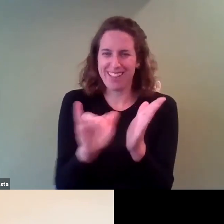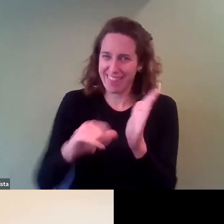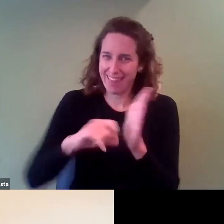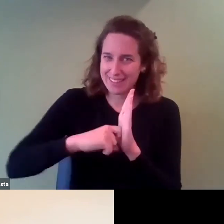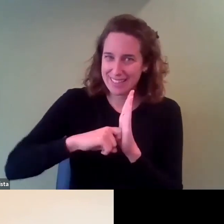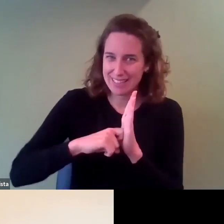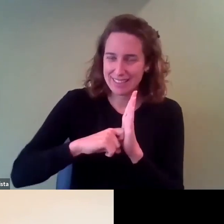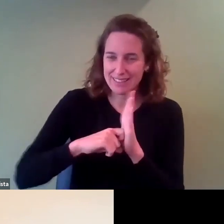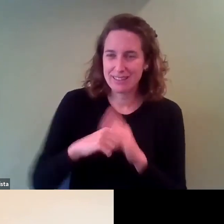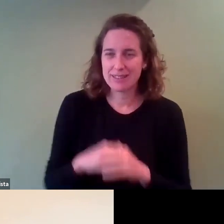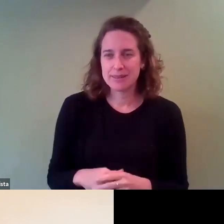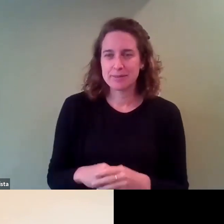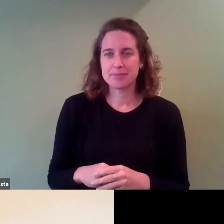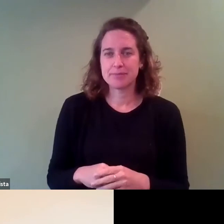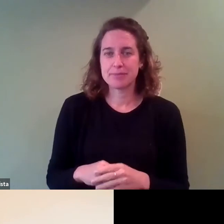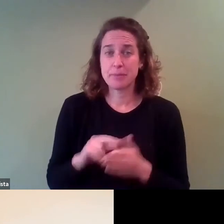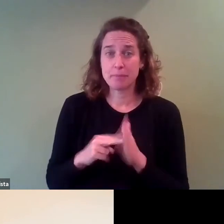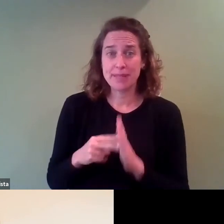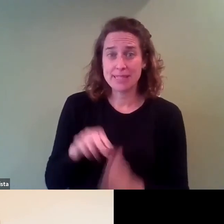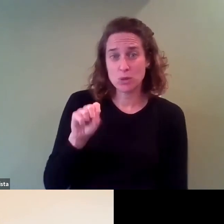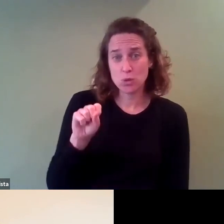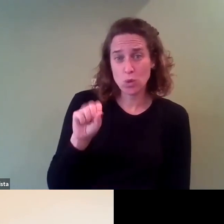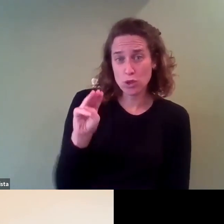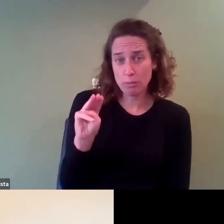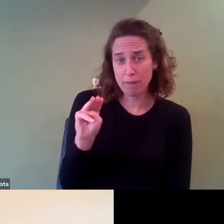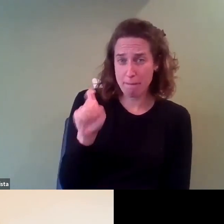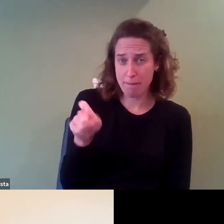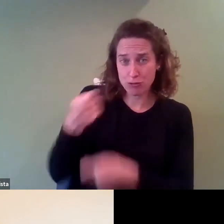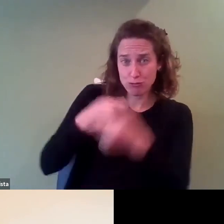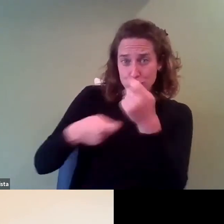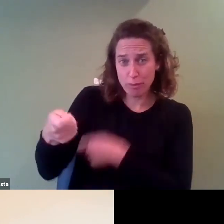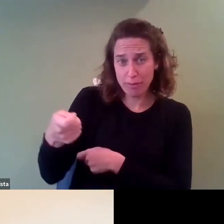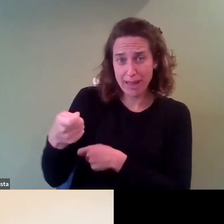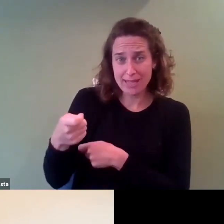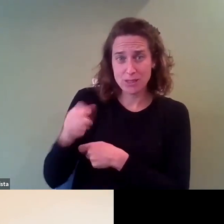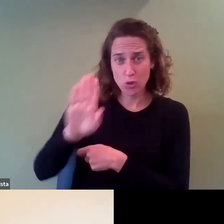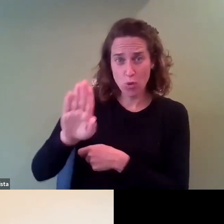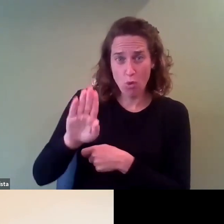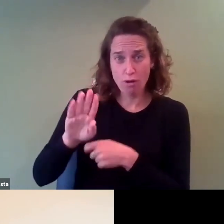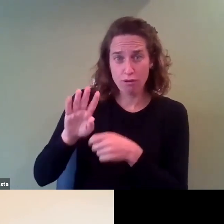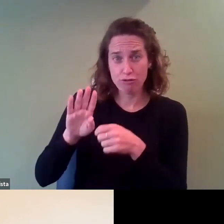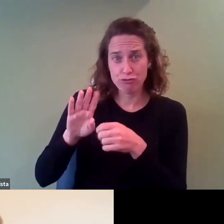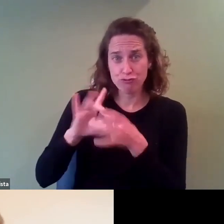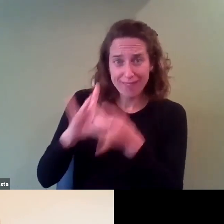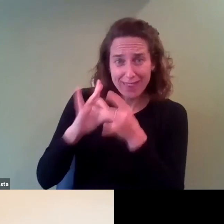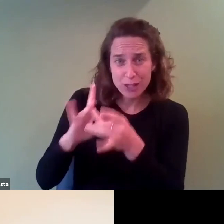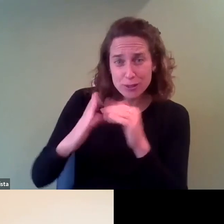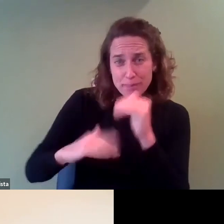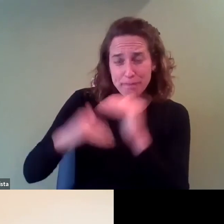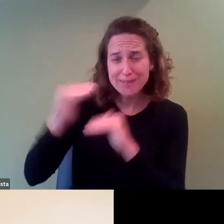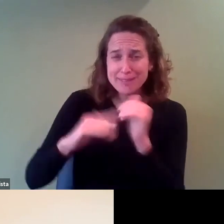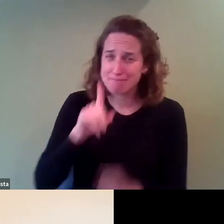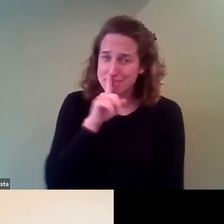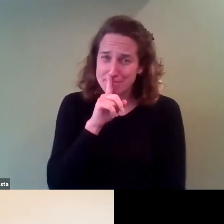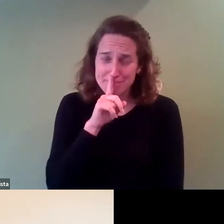not looking for social media to replace relationship building any more than we're asking a telephone to